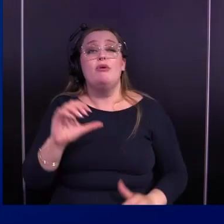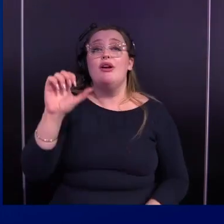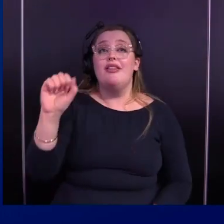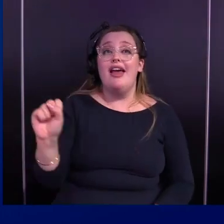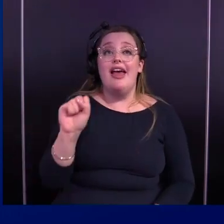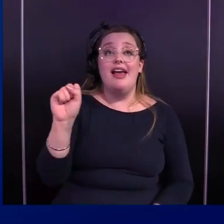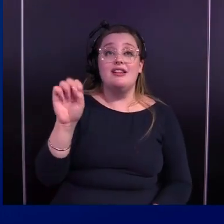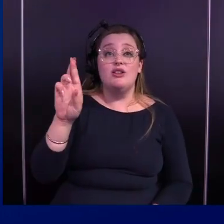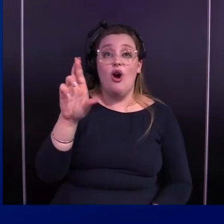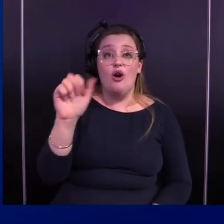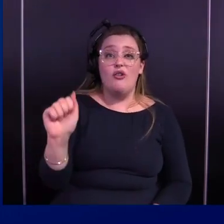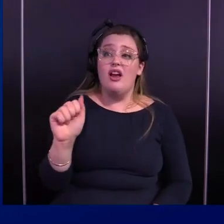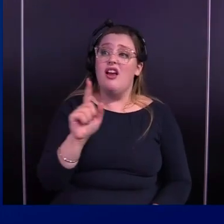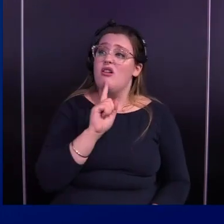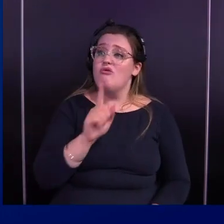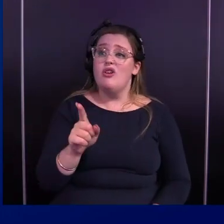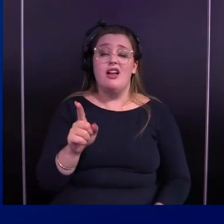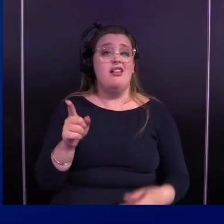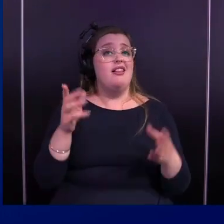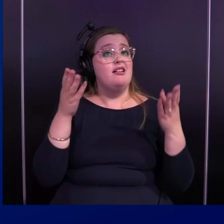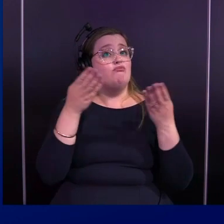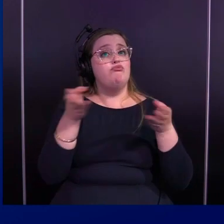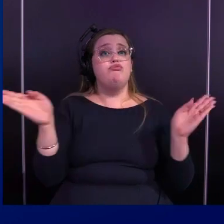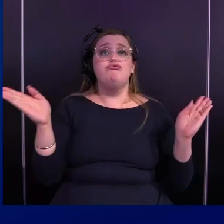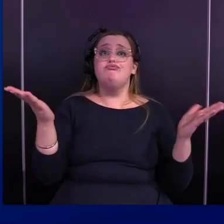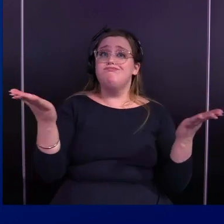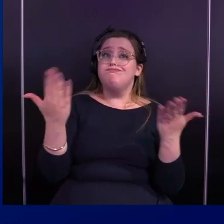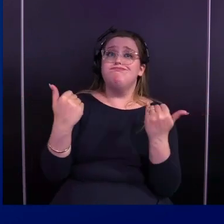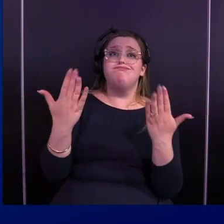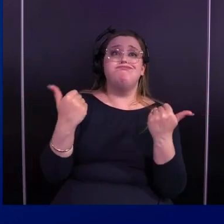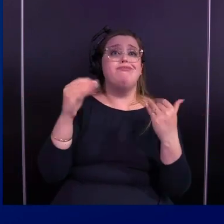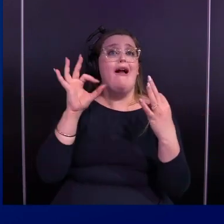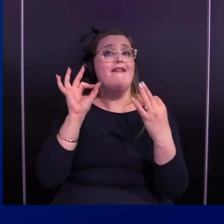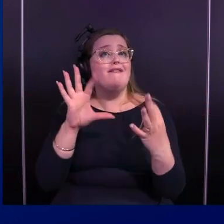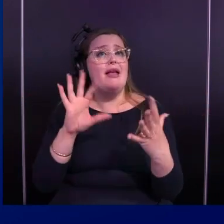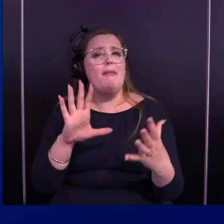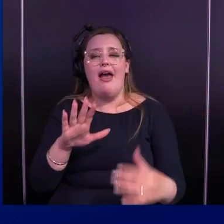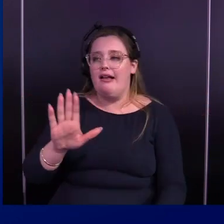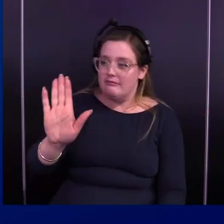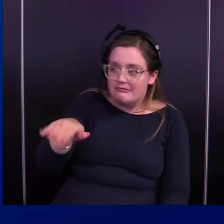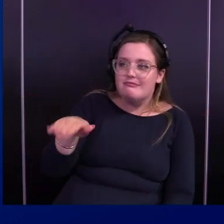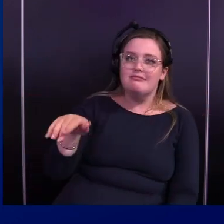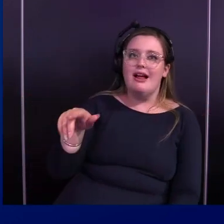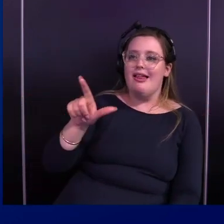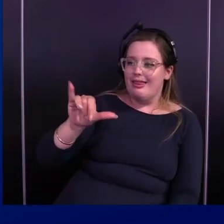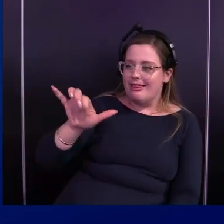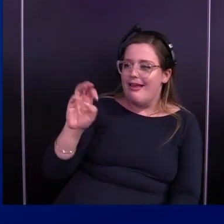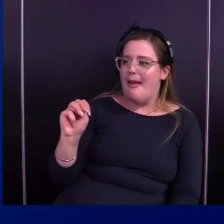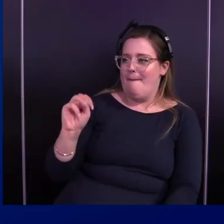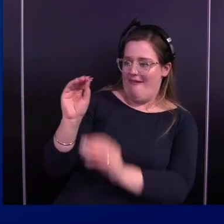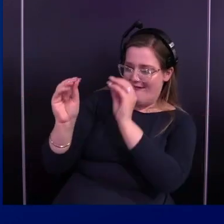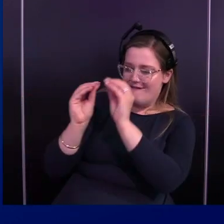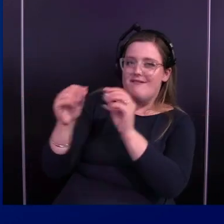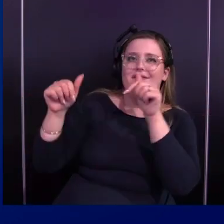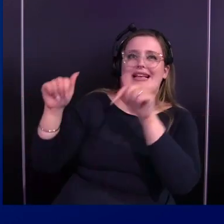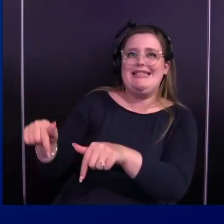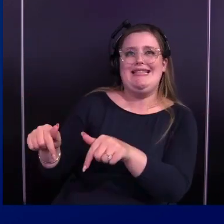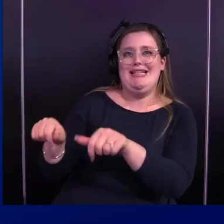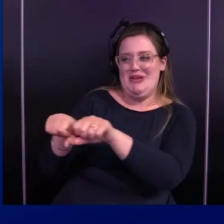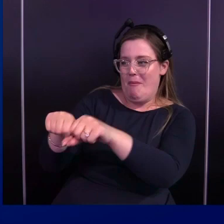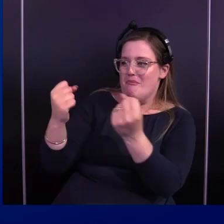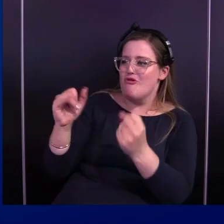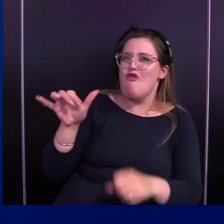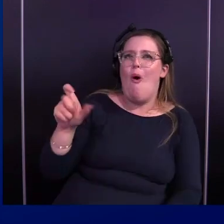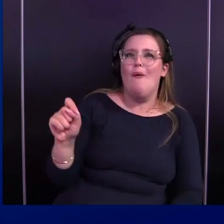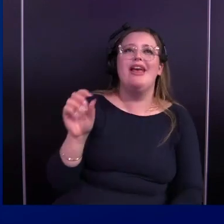is pretty open to feedback and hey, Liam, fix this because you broke it, or hey, Liam, can you add this